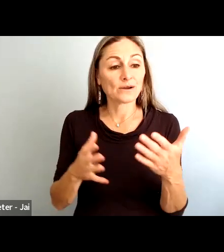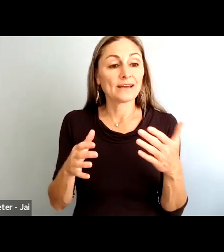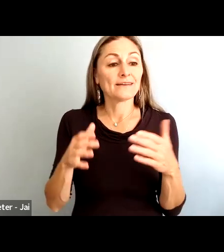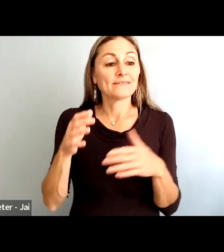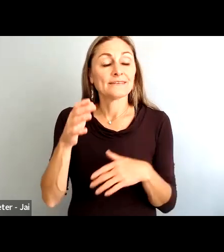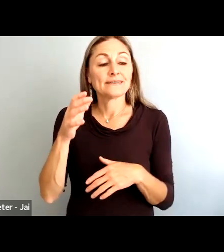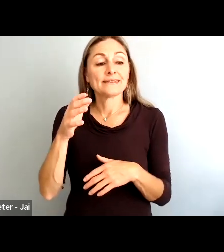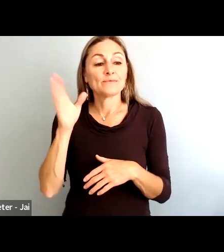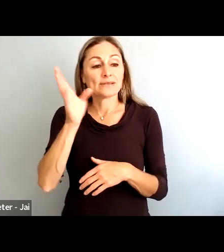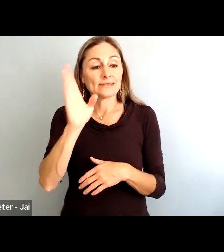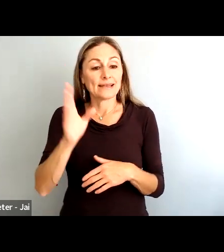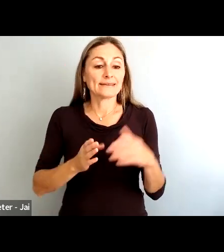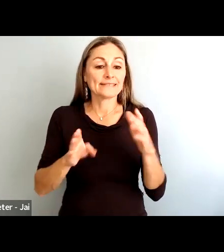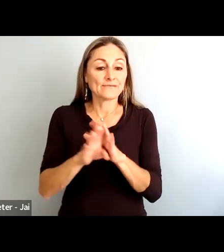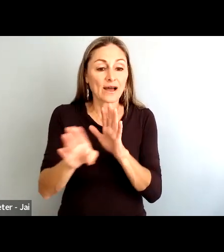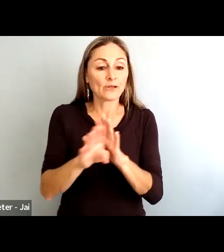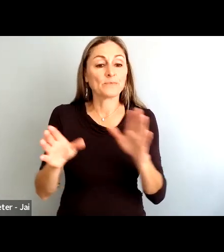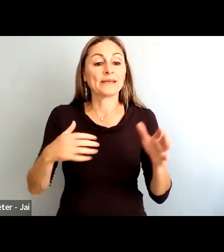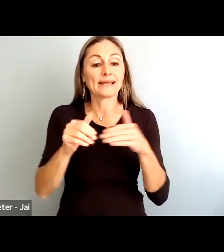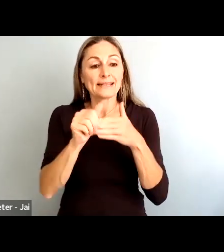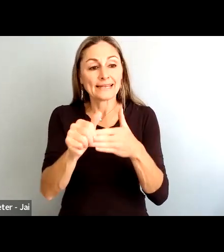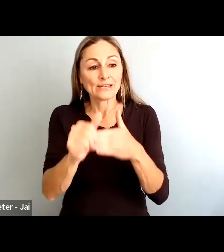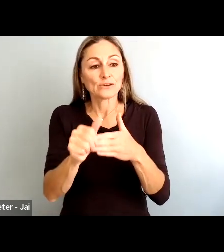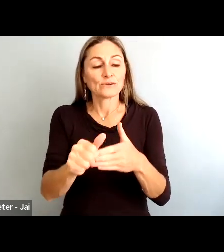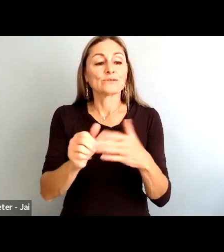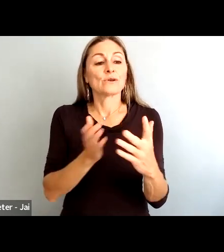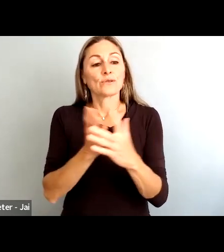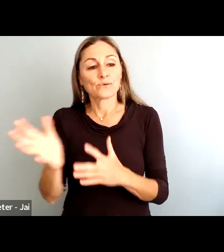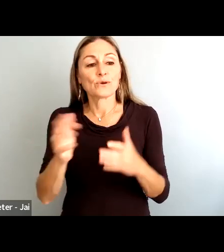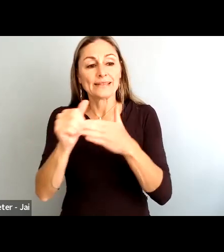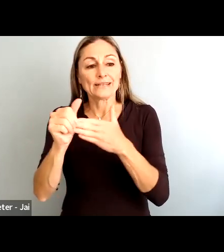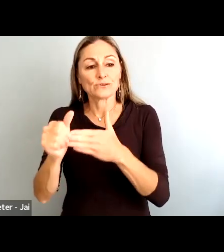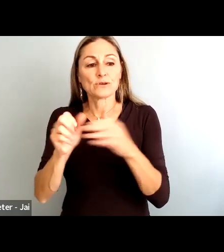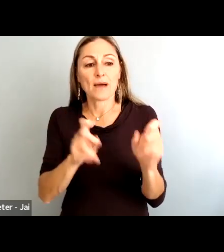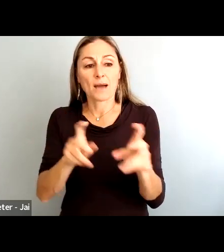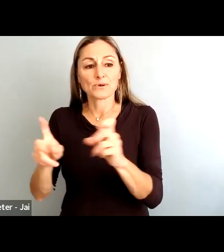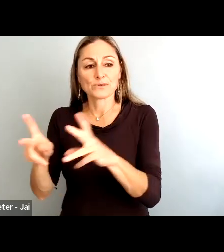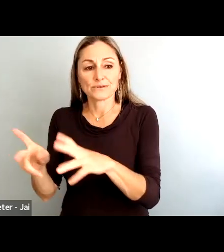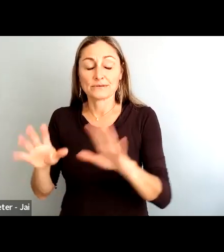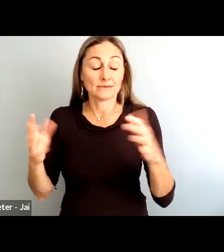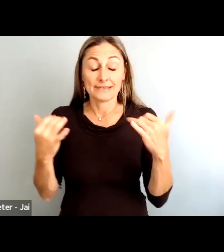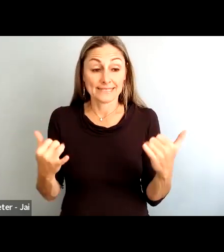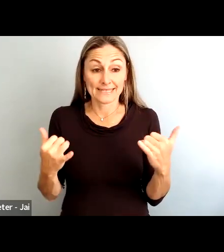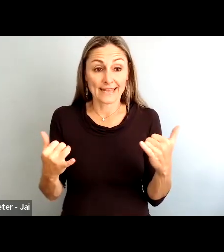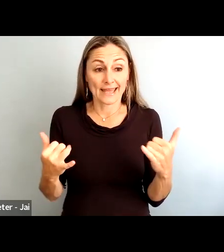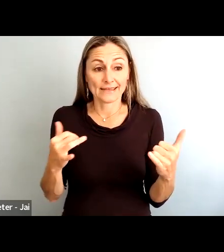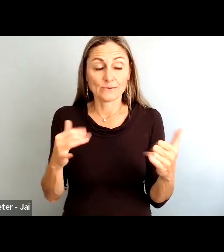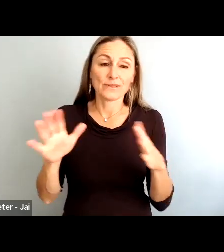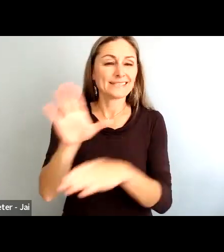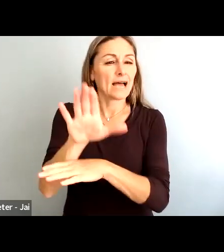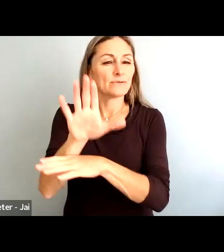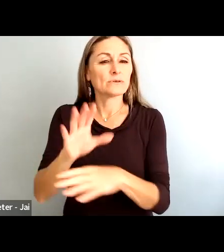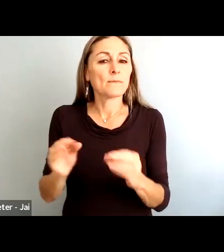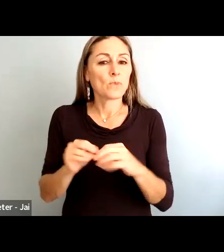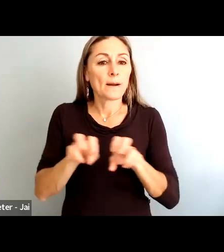leaders through diverse and inclusive consumer-directed youth leadership opportunities. Now, this afternoon is going to be more of